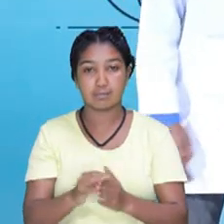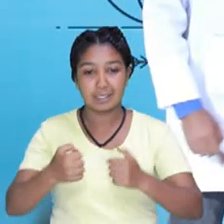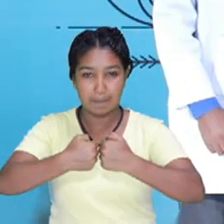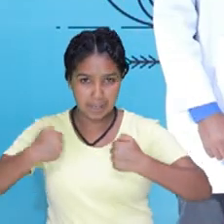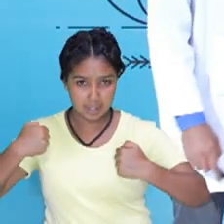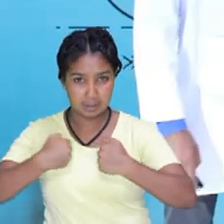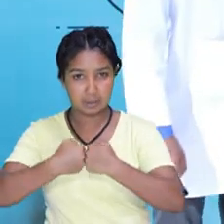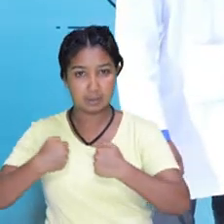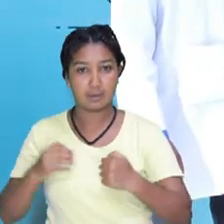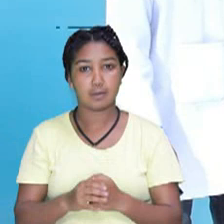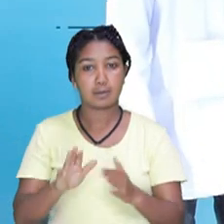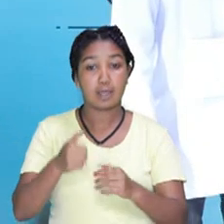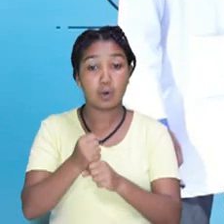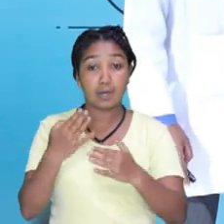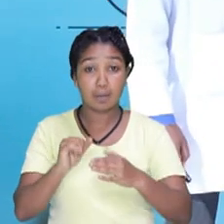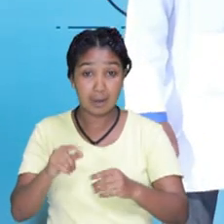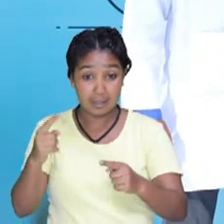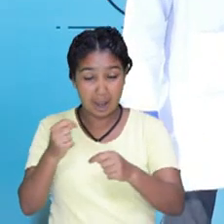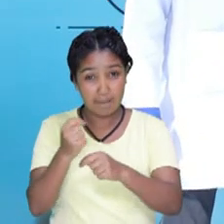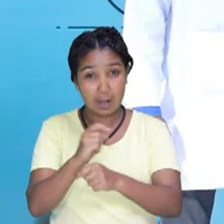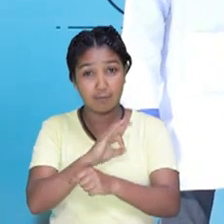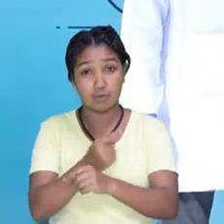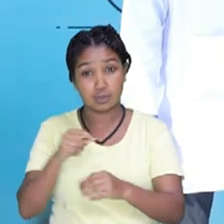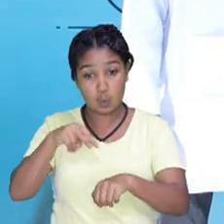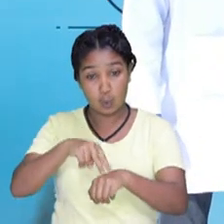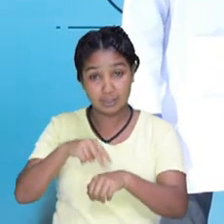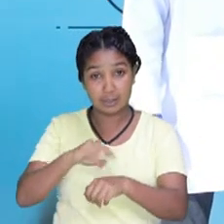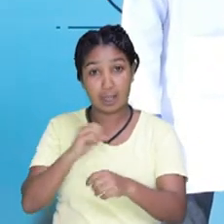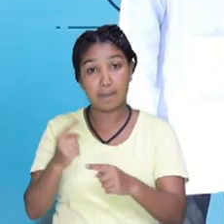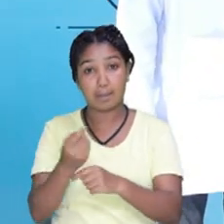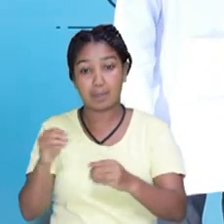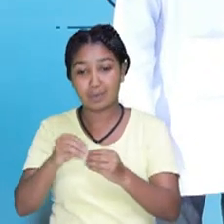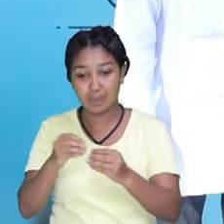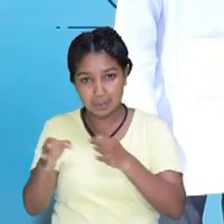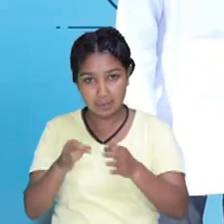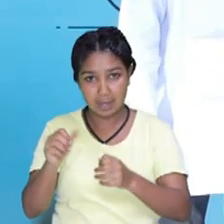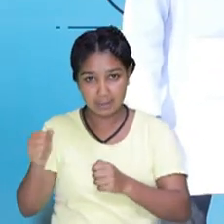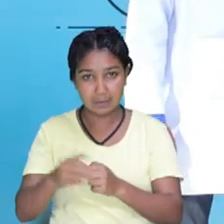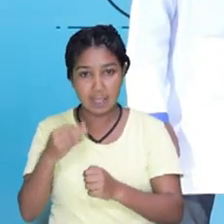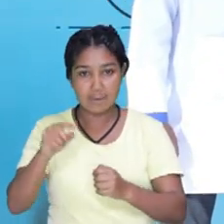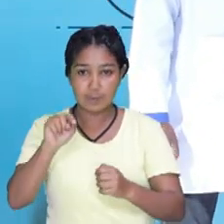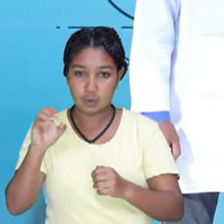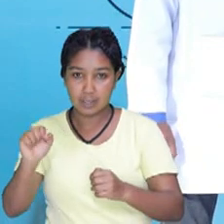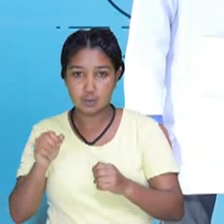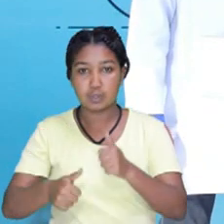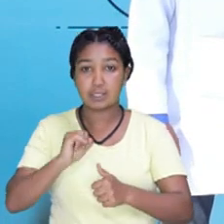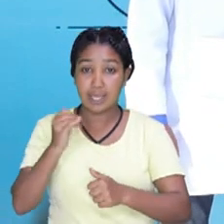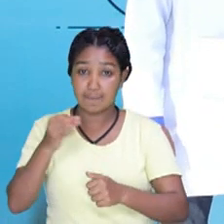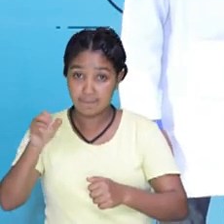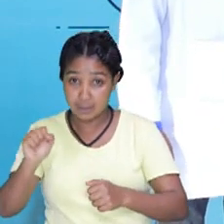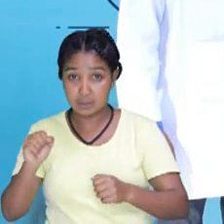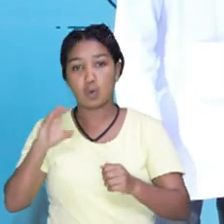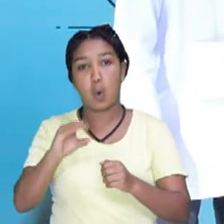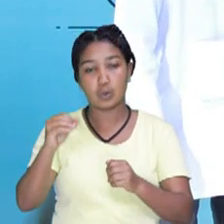spring. Then work done by the applied force, by a constant applied force, can be mathematically expressed as F dot S, which is